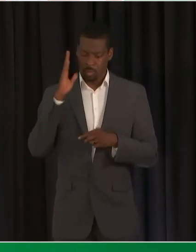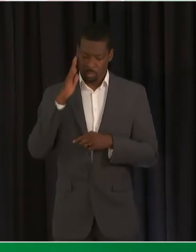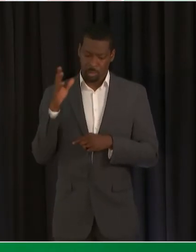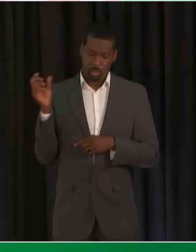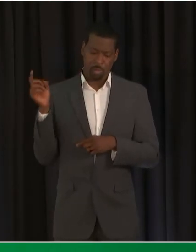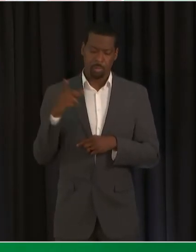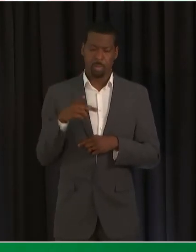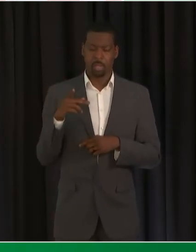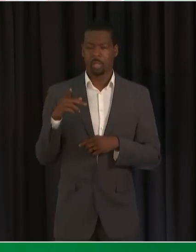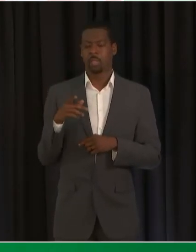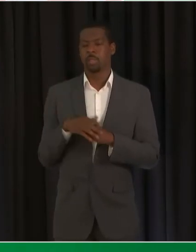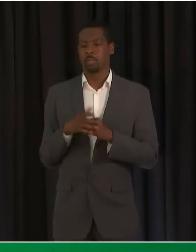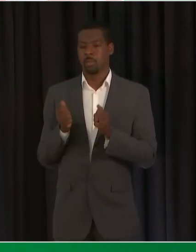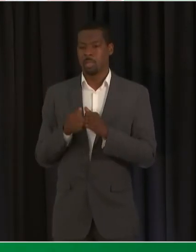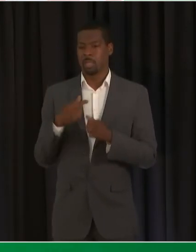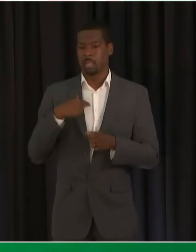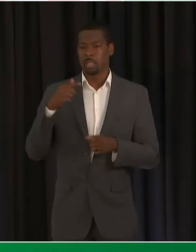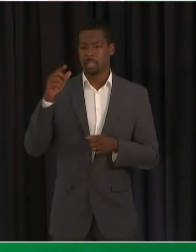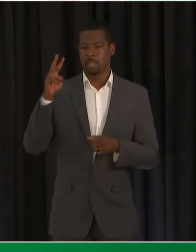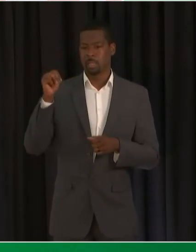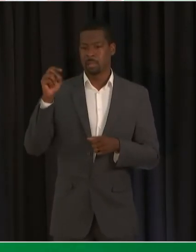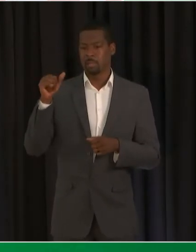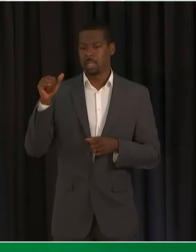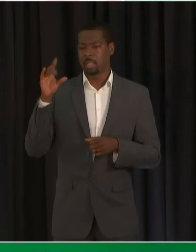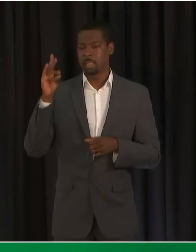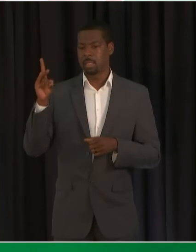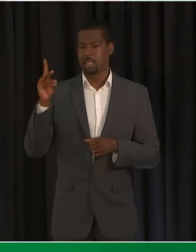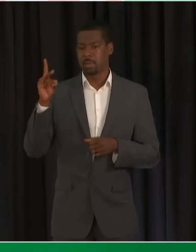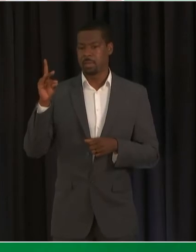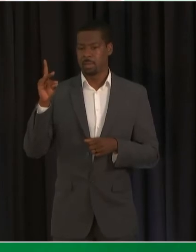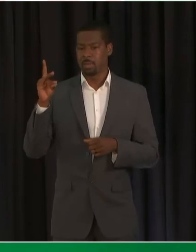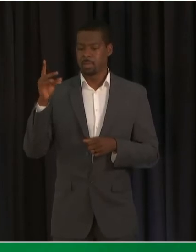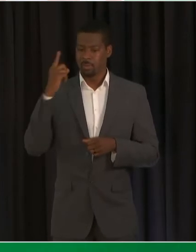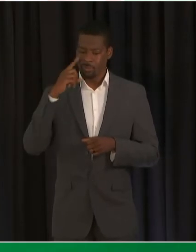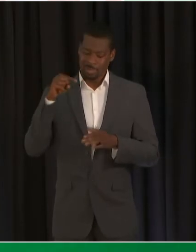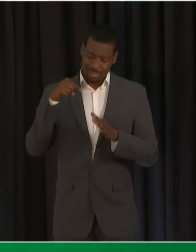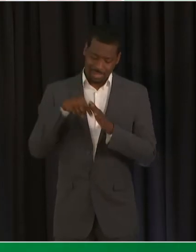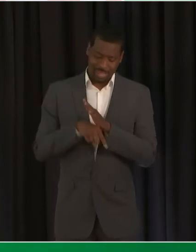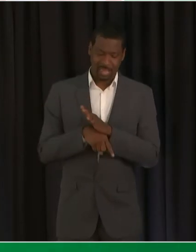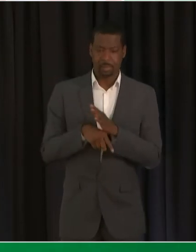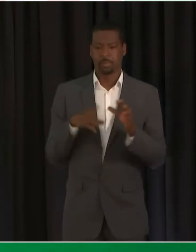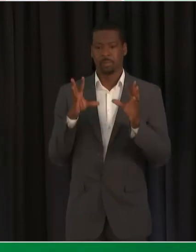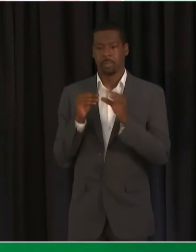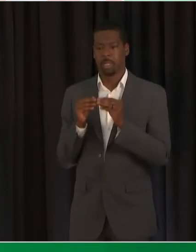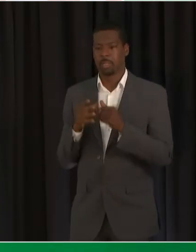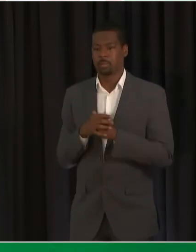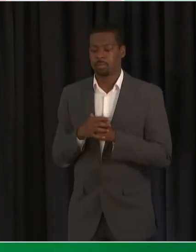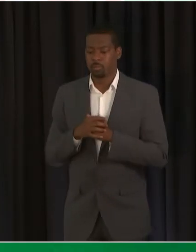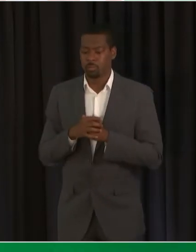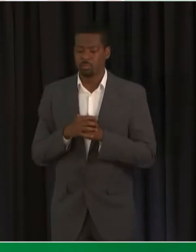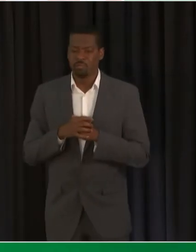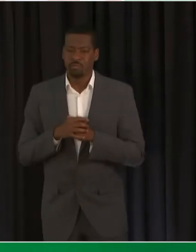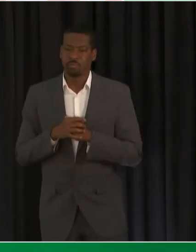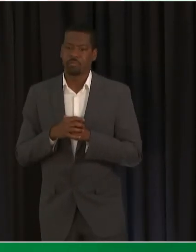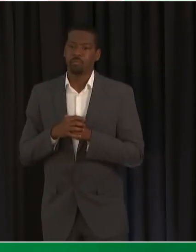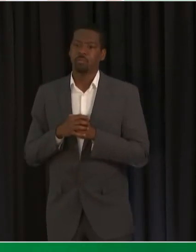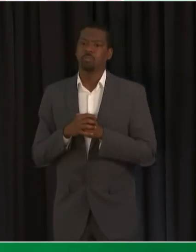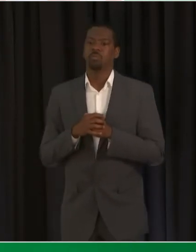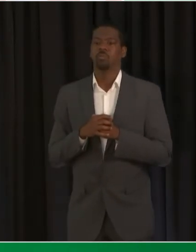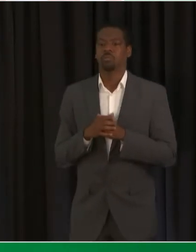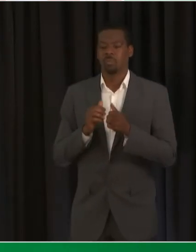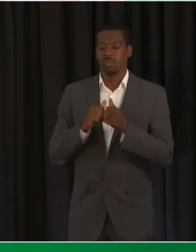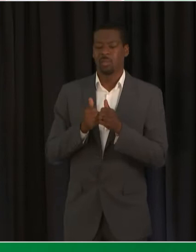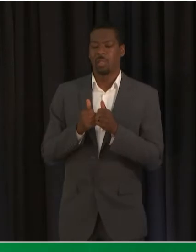with DSLBD on May 7th for a very long and in-depth session on